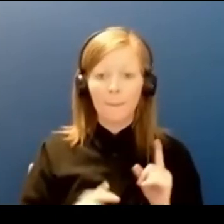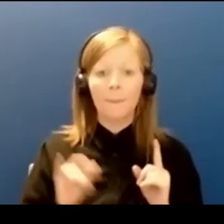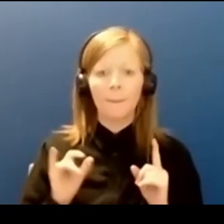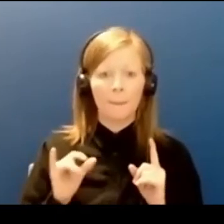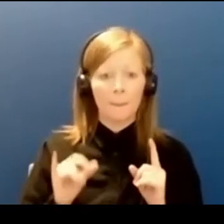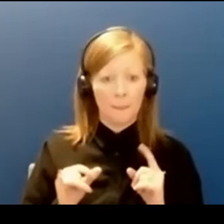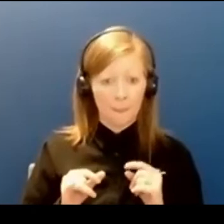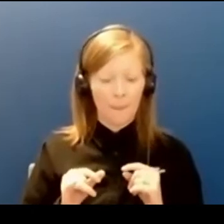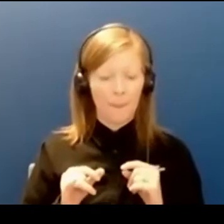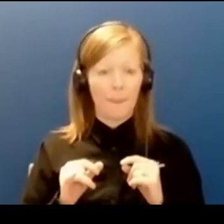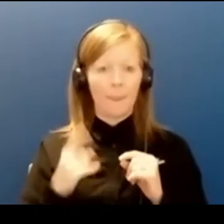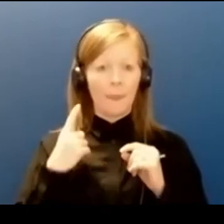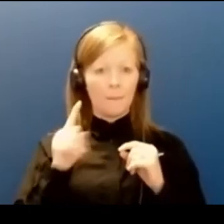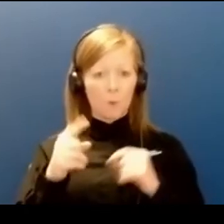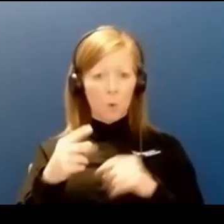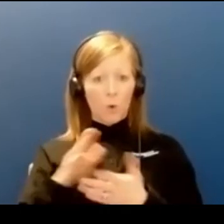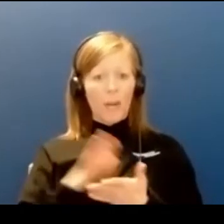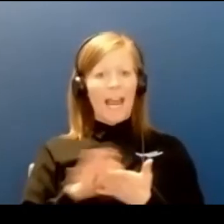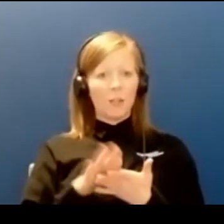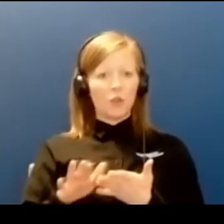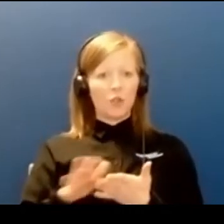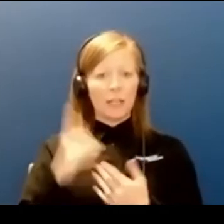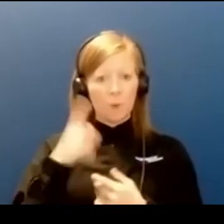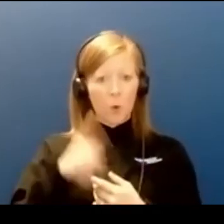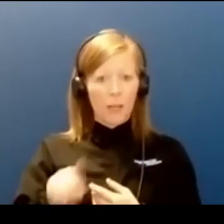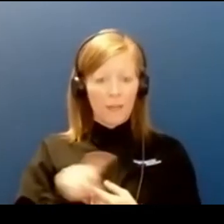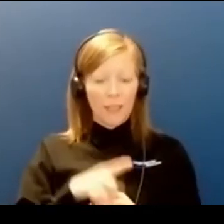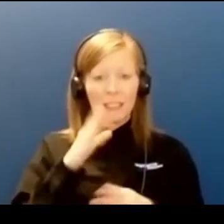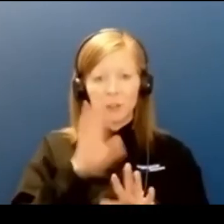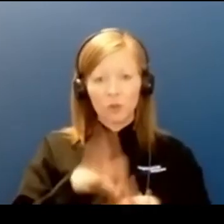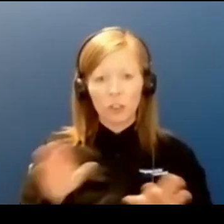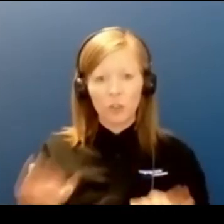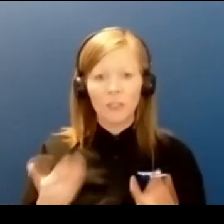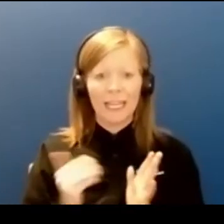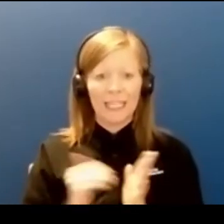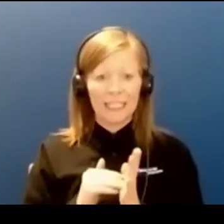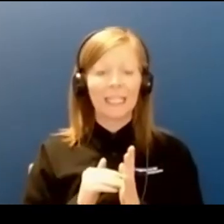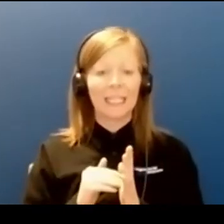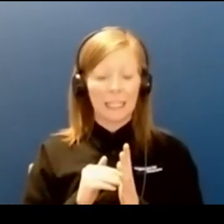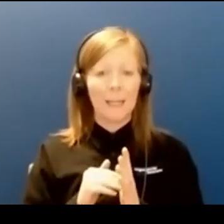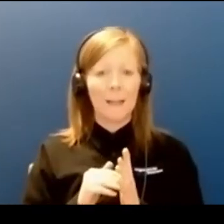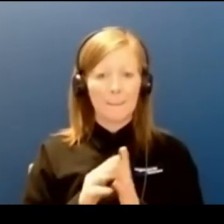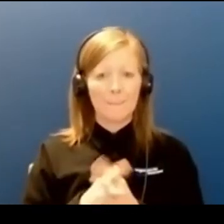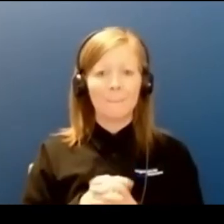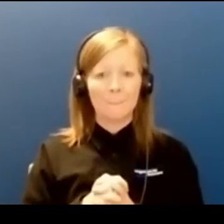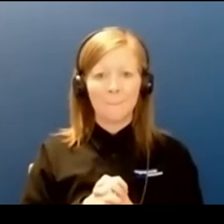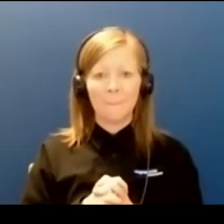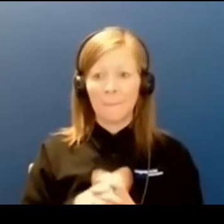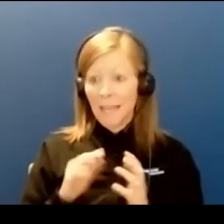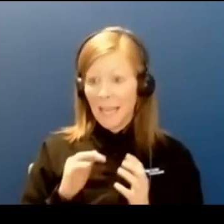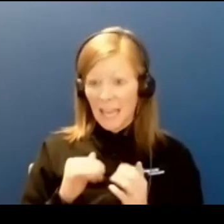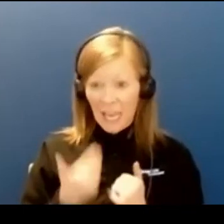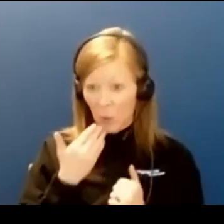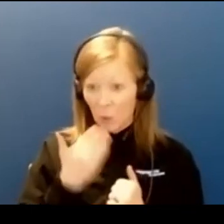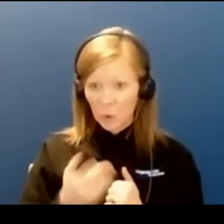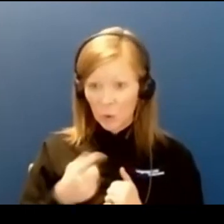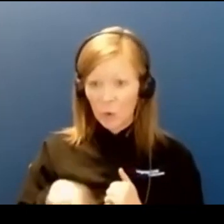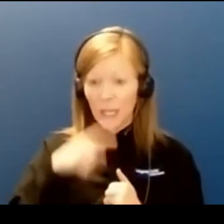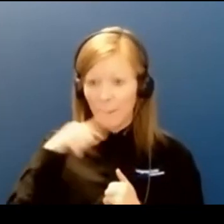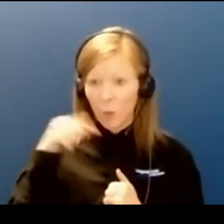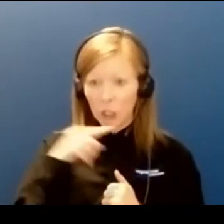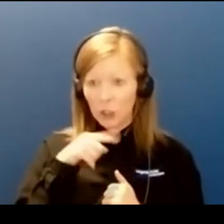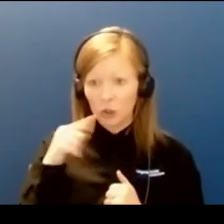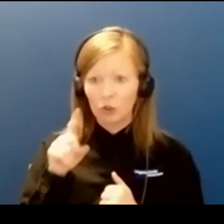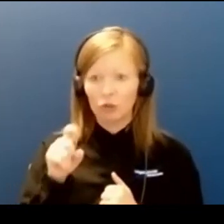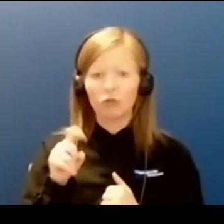In terms of hygiene for these children, again, it comes down to how good they brush their teeth.